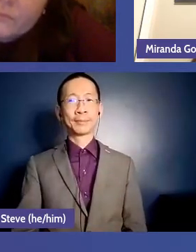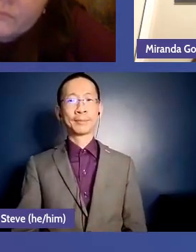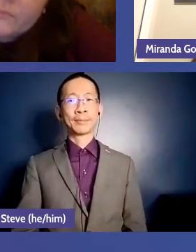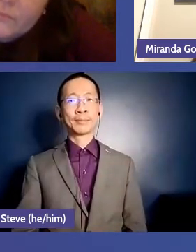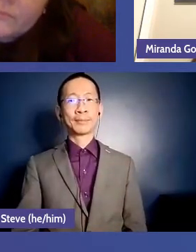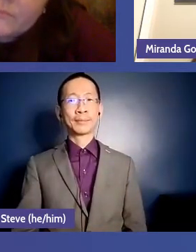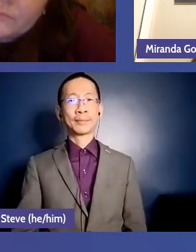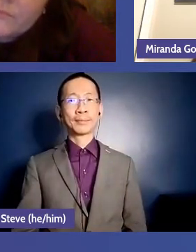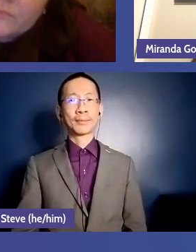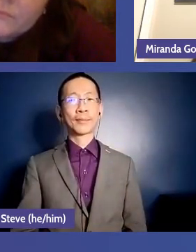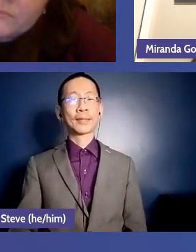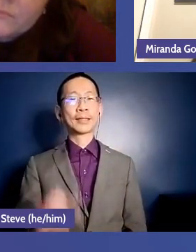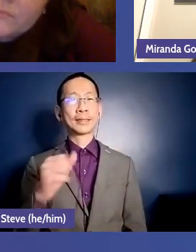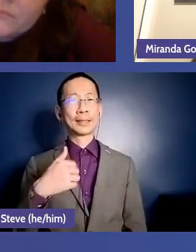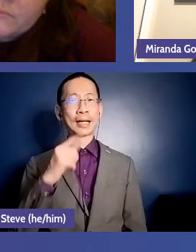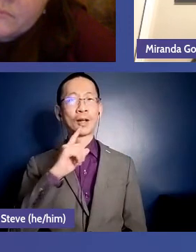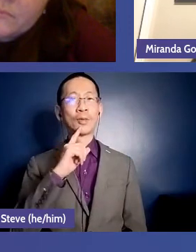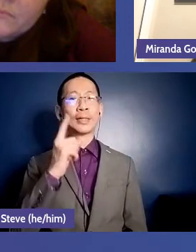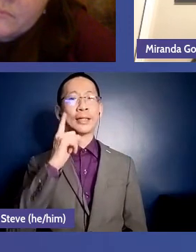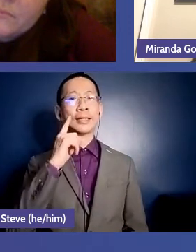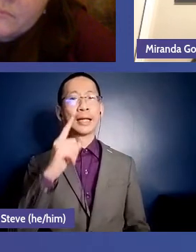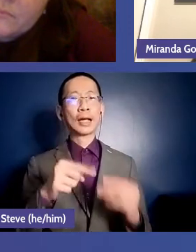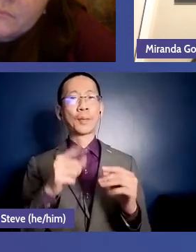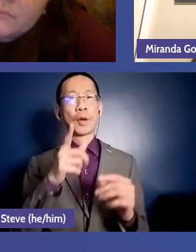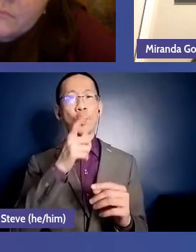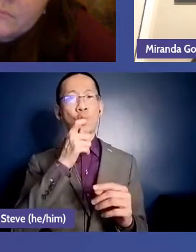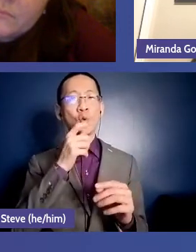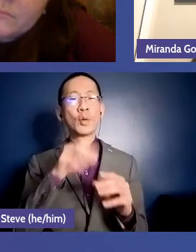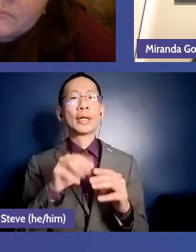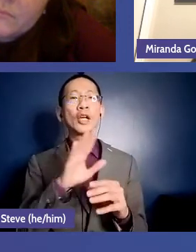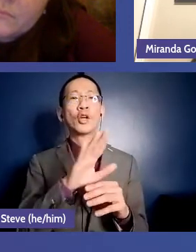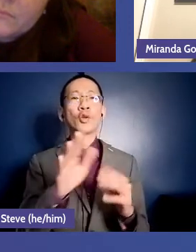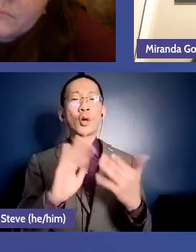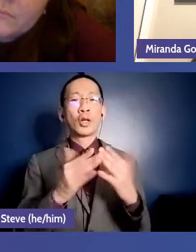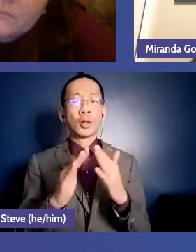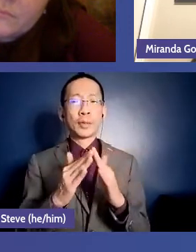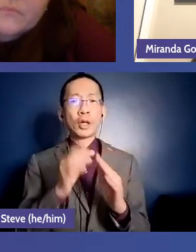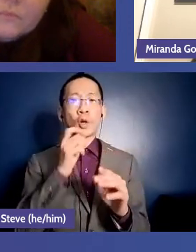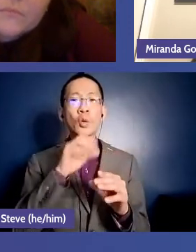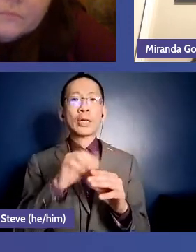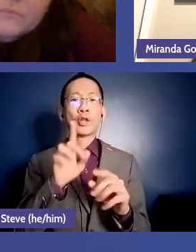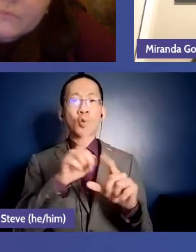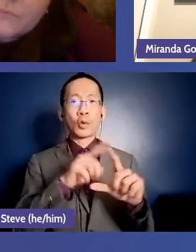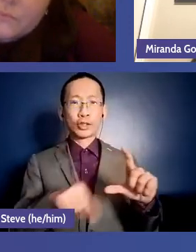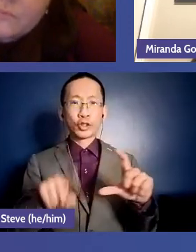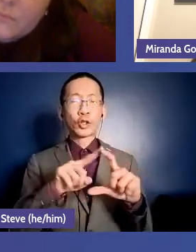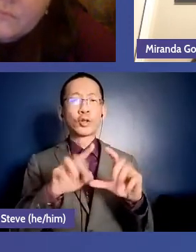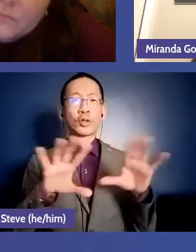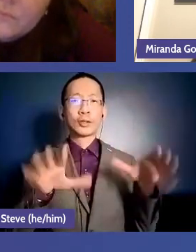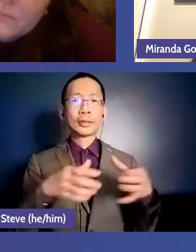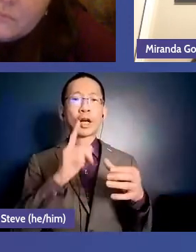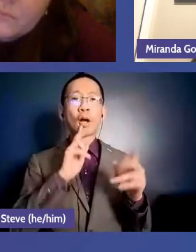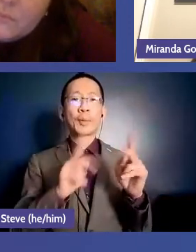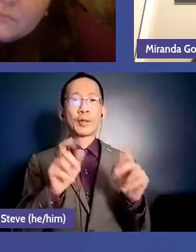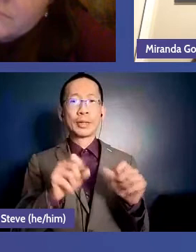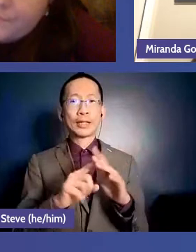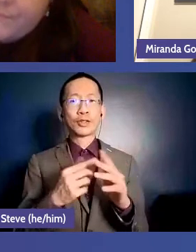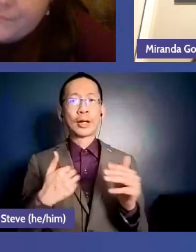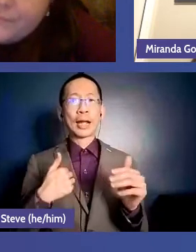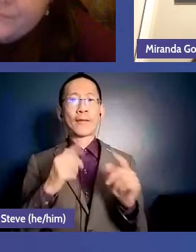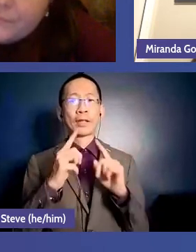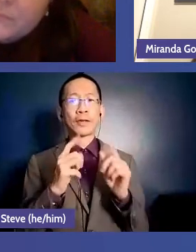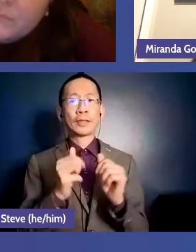yeah, I would really just think about, you know, who in your communities, who in your circles are people that you can just start having conversations